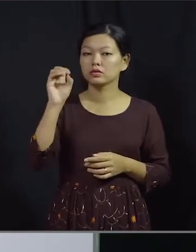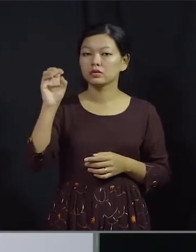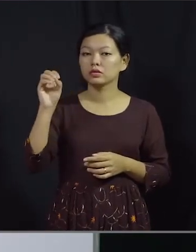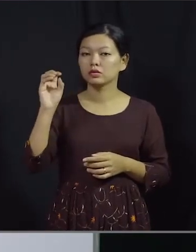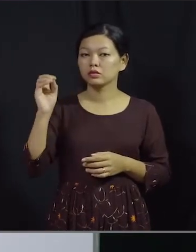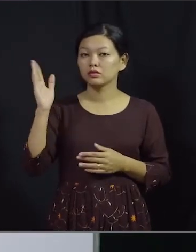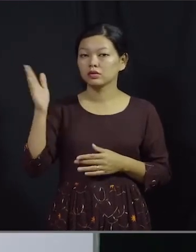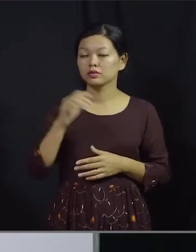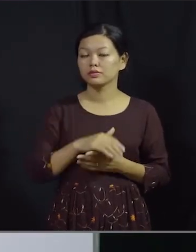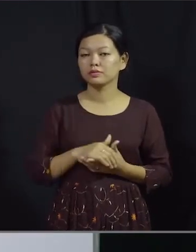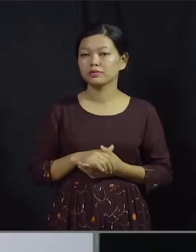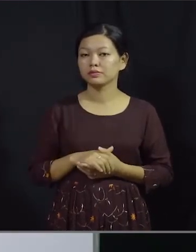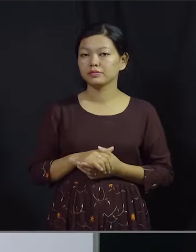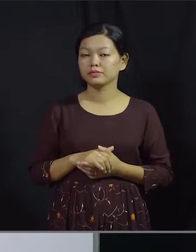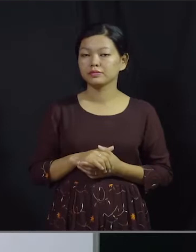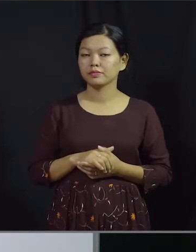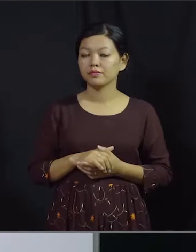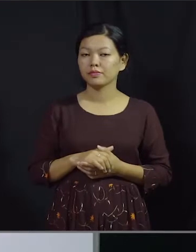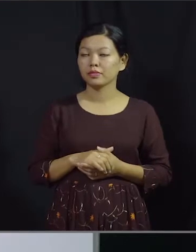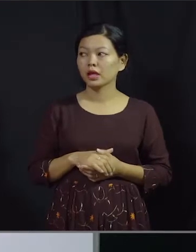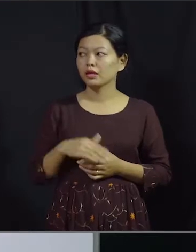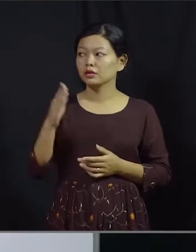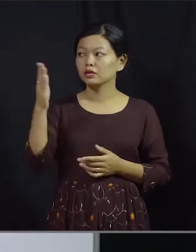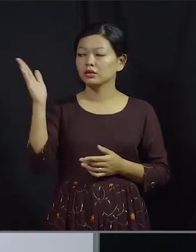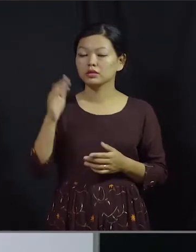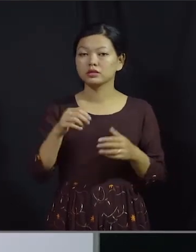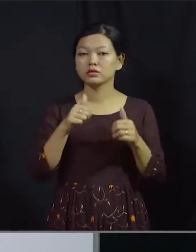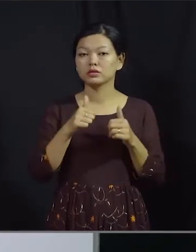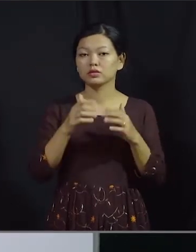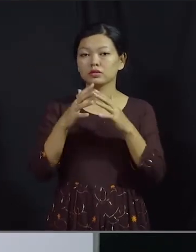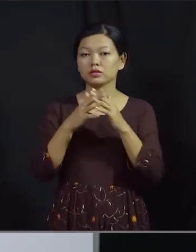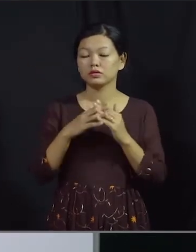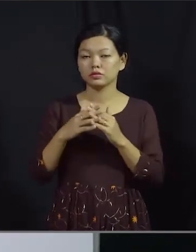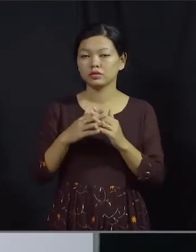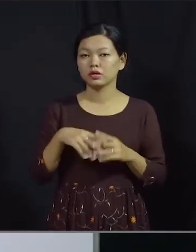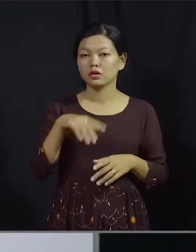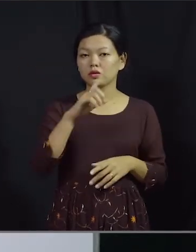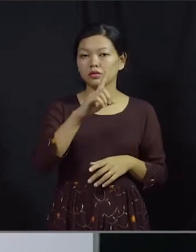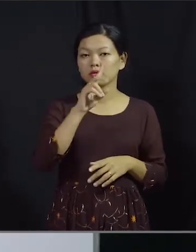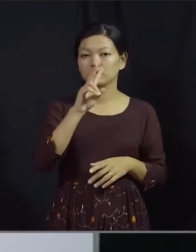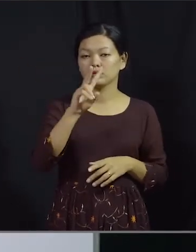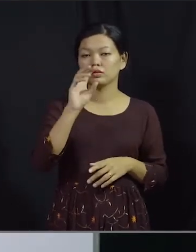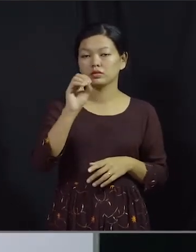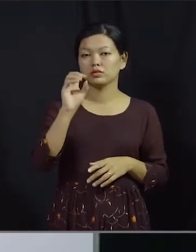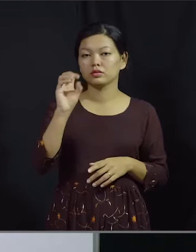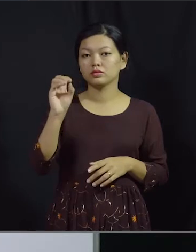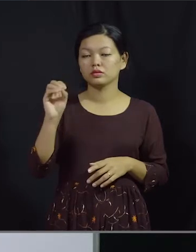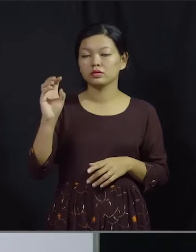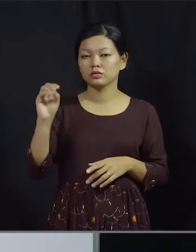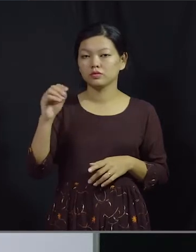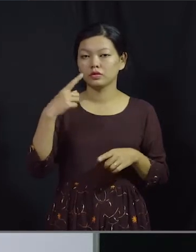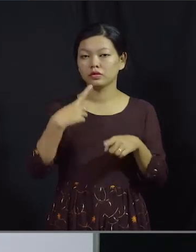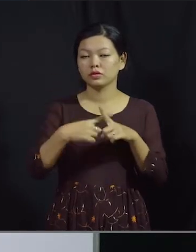1,20,000 for 5 years. So the value of goodwill comes to 1,20,000 into 3. That